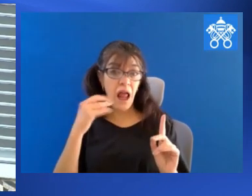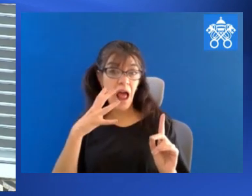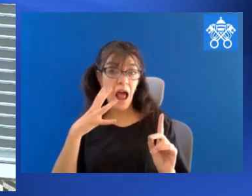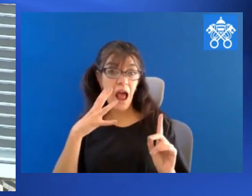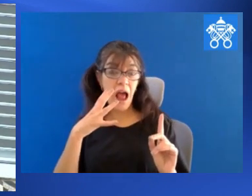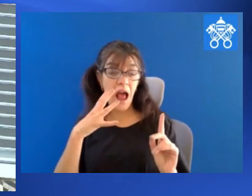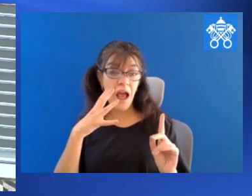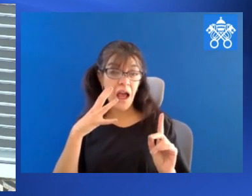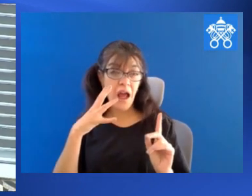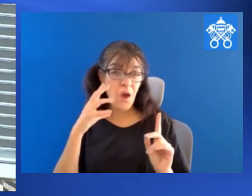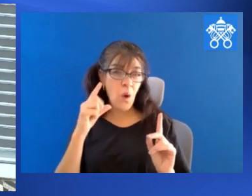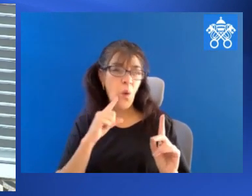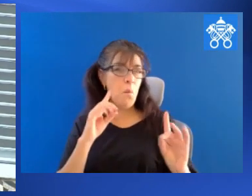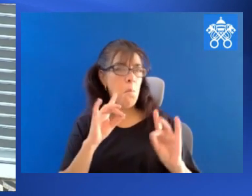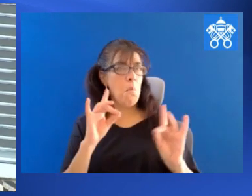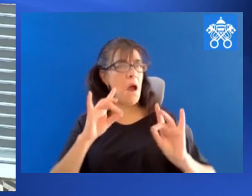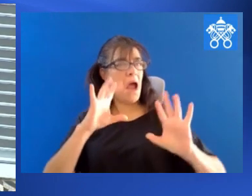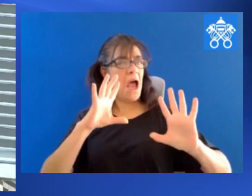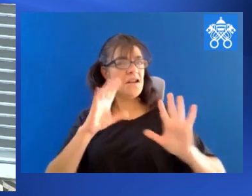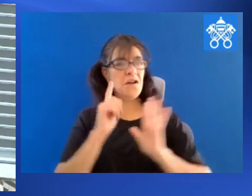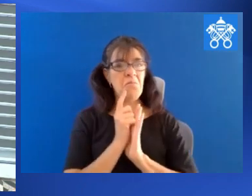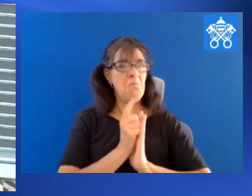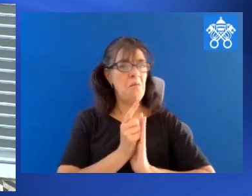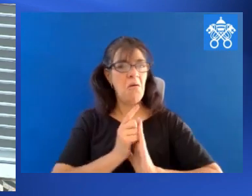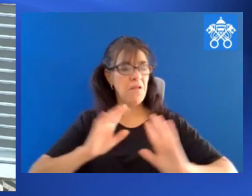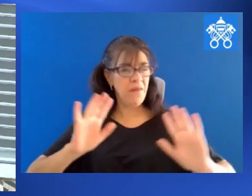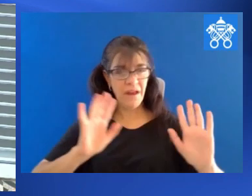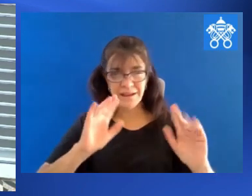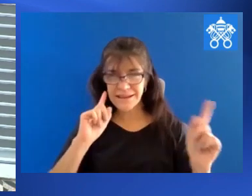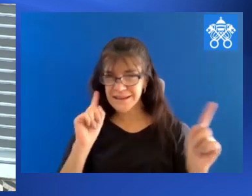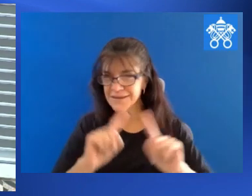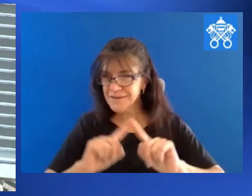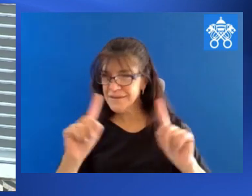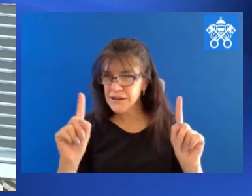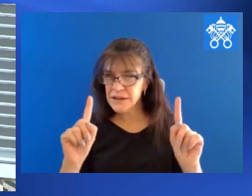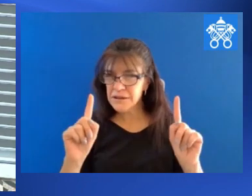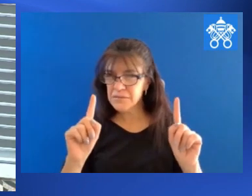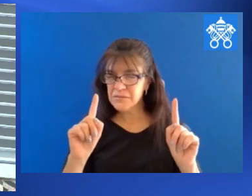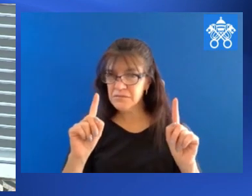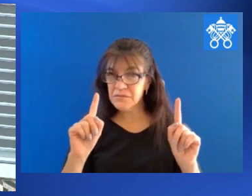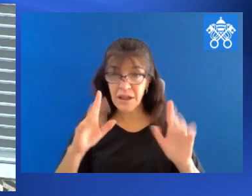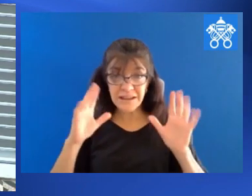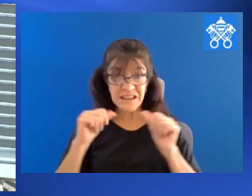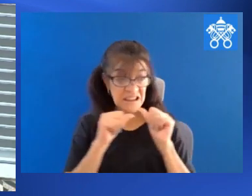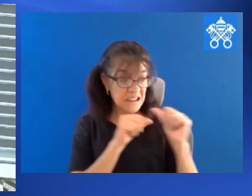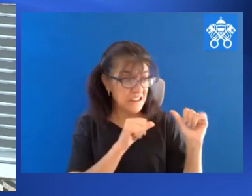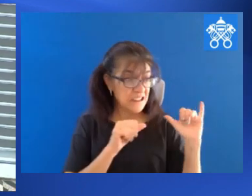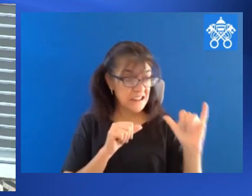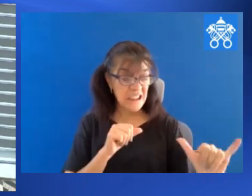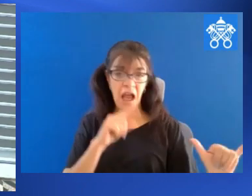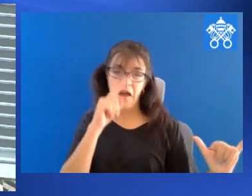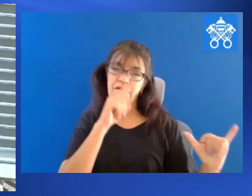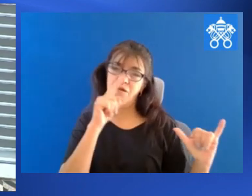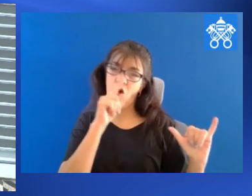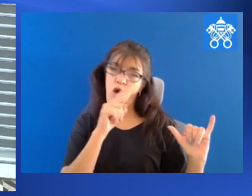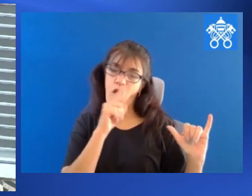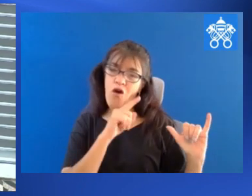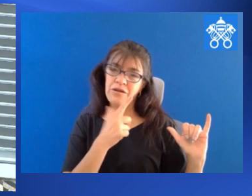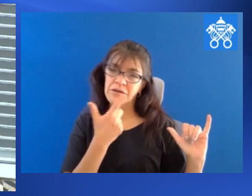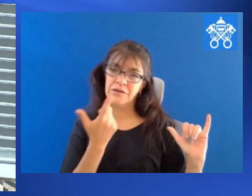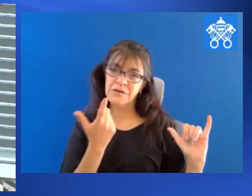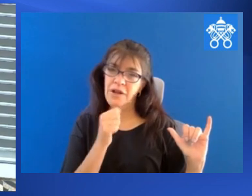light cannot be reduced to a magical moment. That's something else. It would thus become something false,